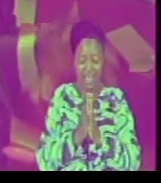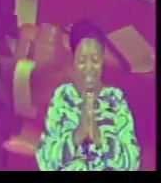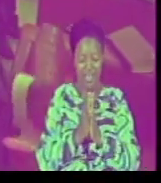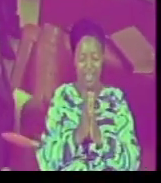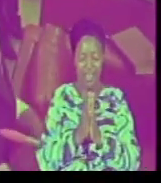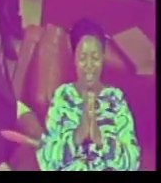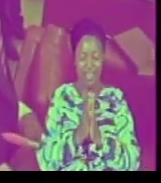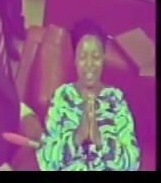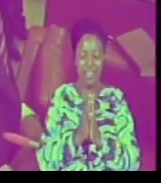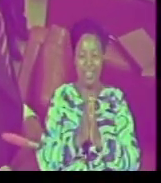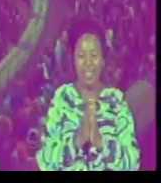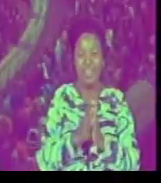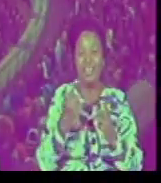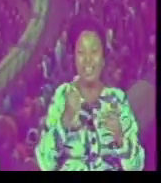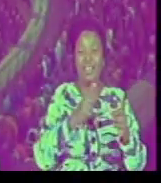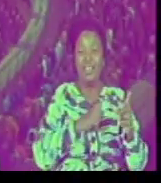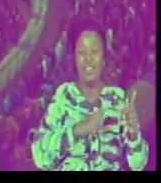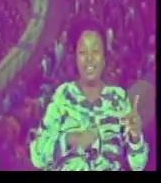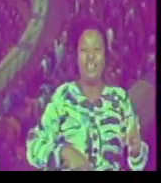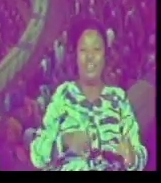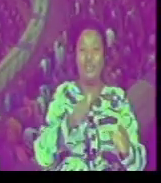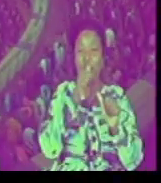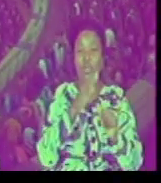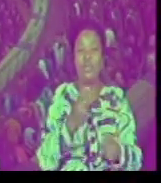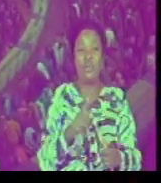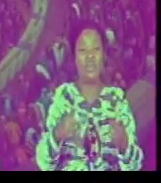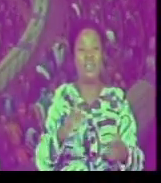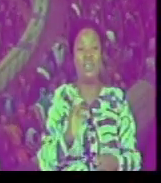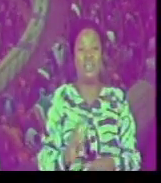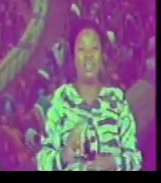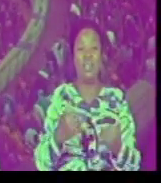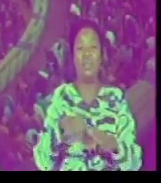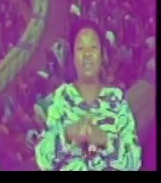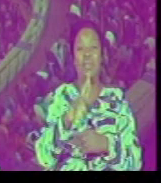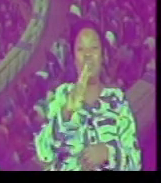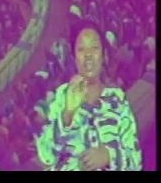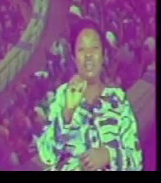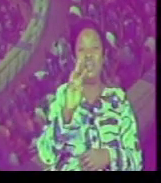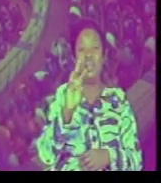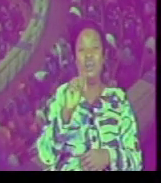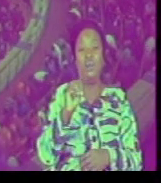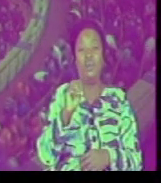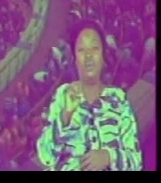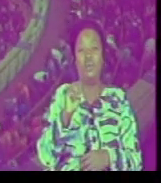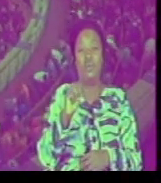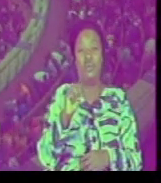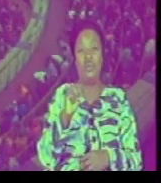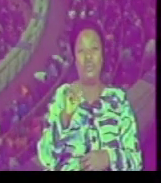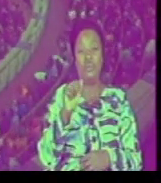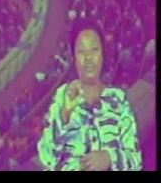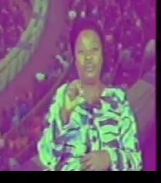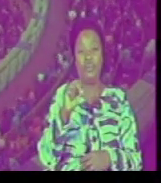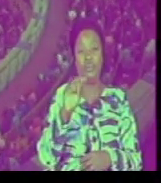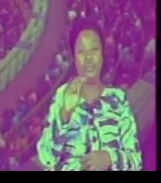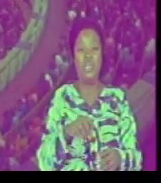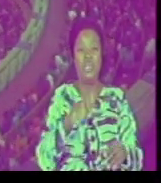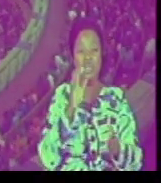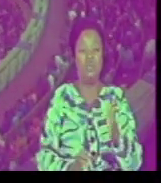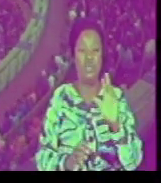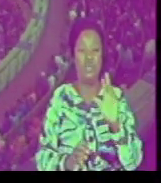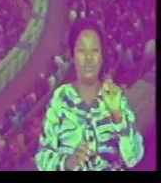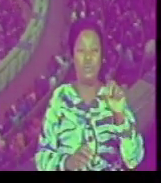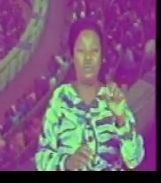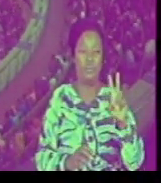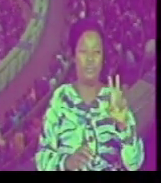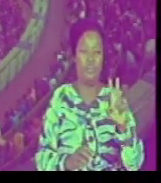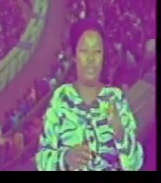The Lord bless you richly. We're looking at Romans chapter 12. Romans chapter 12. I'm reading from